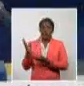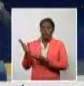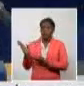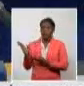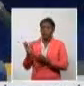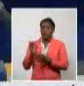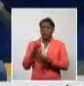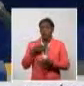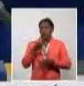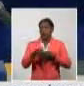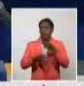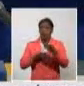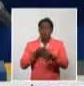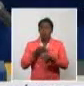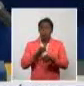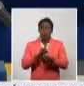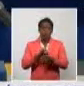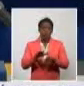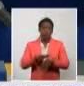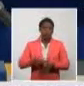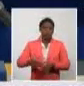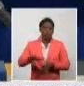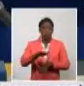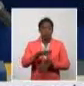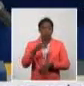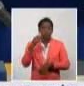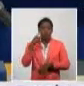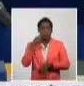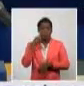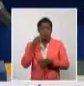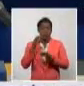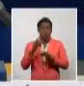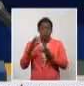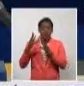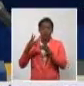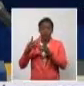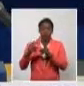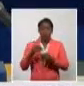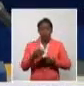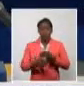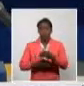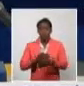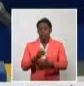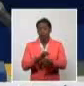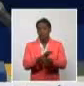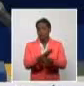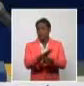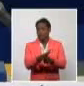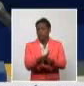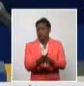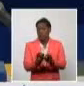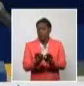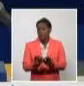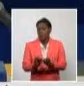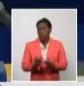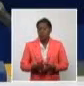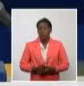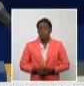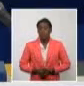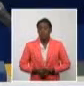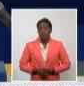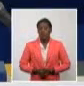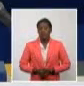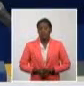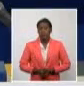these are in fact very alarming figures. And since there